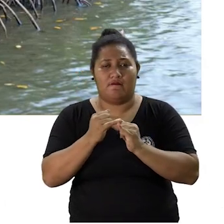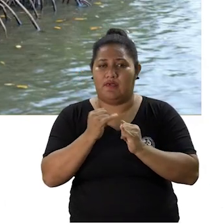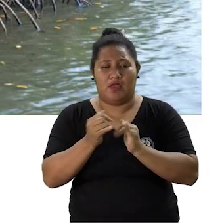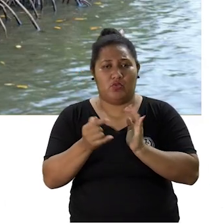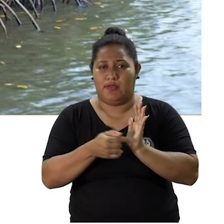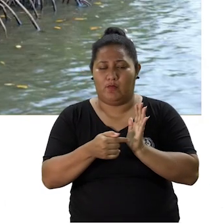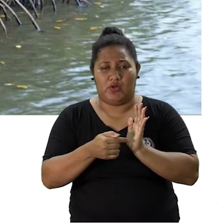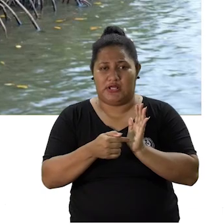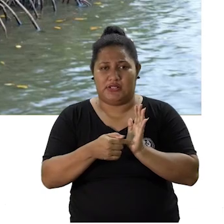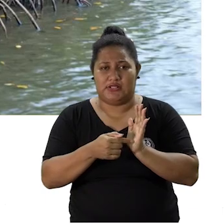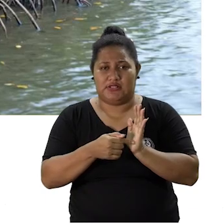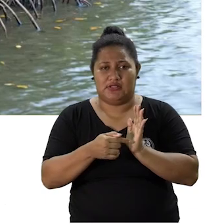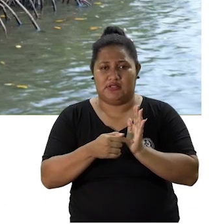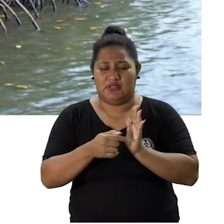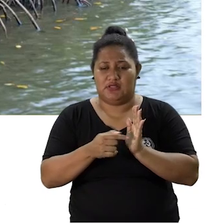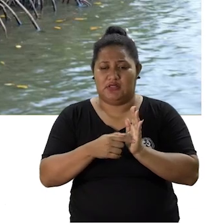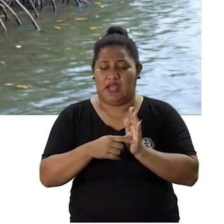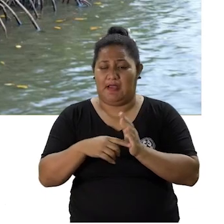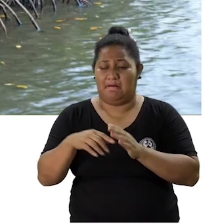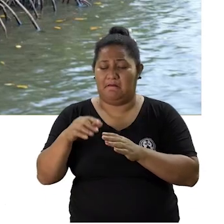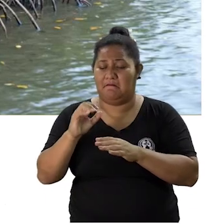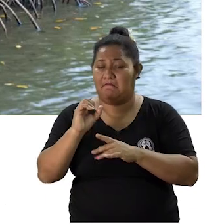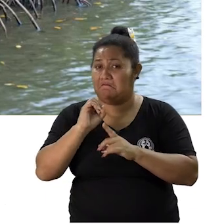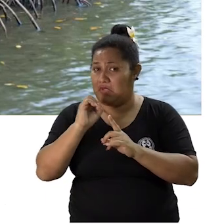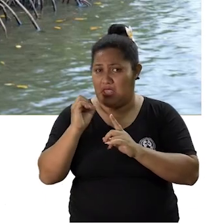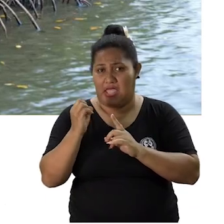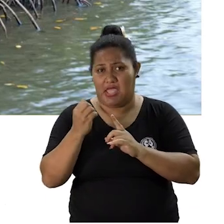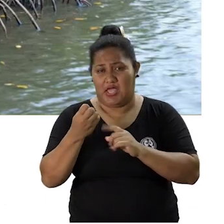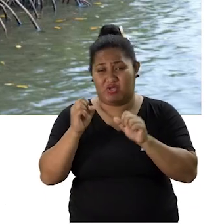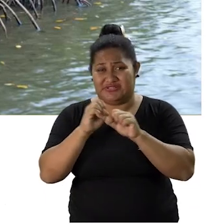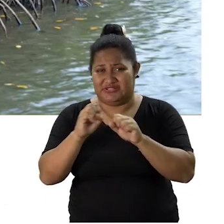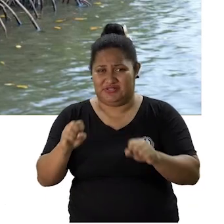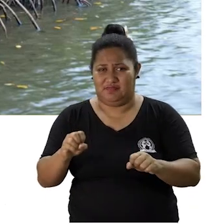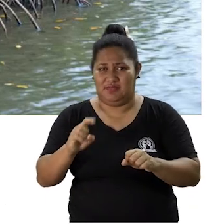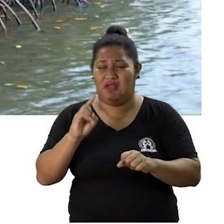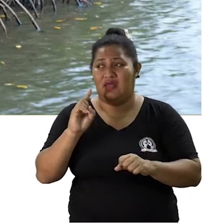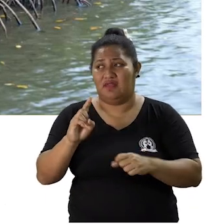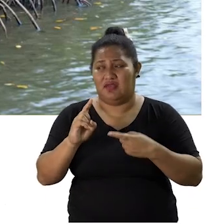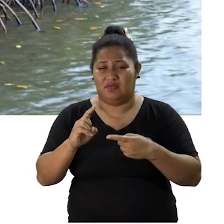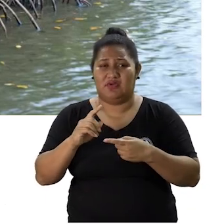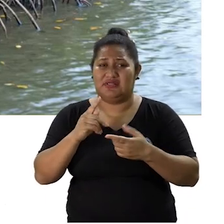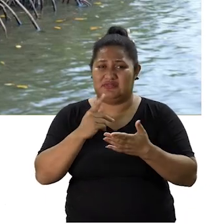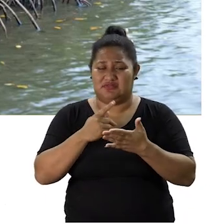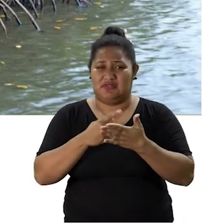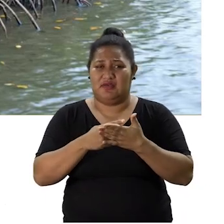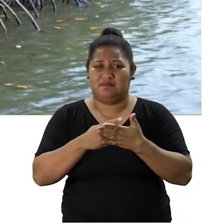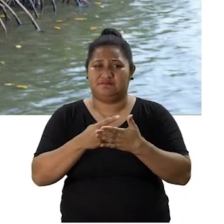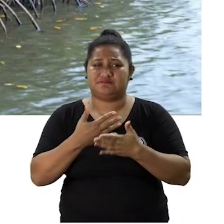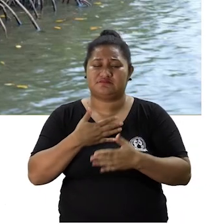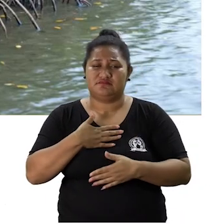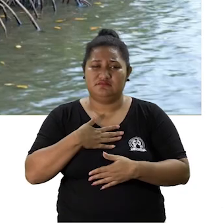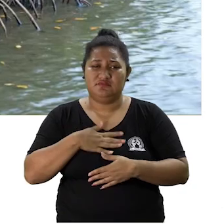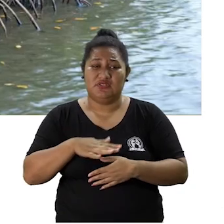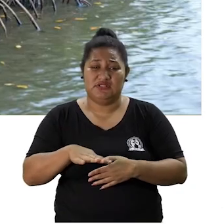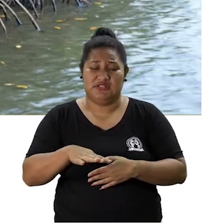important ecosystem. It's a type of inshore marine ecosystem